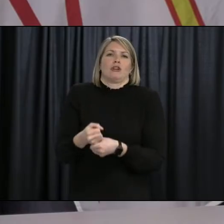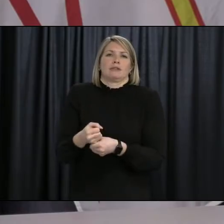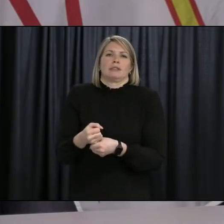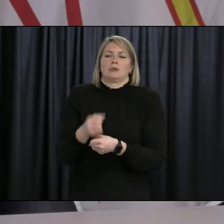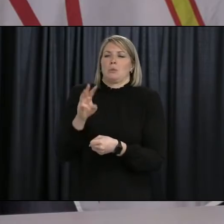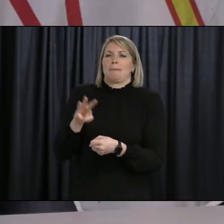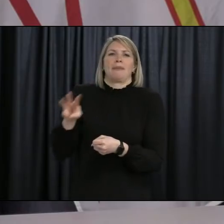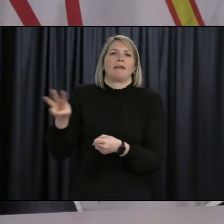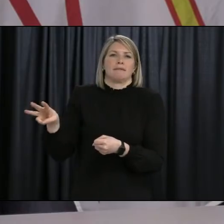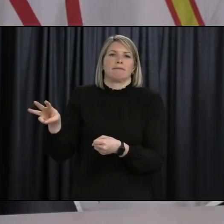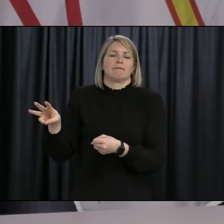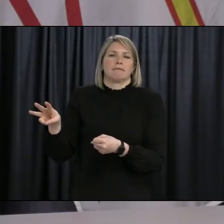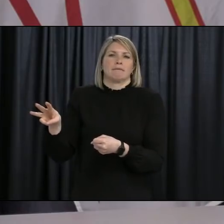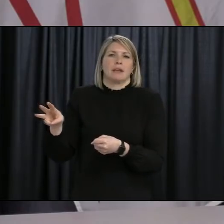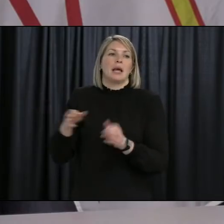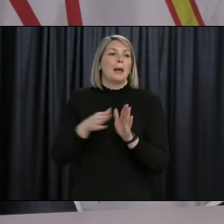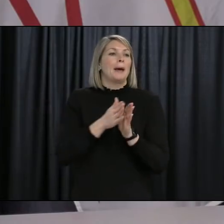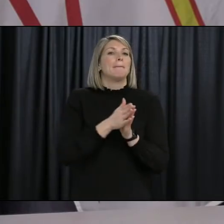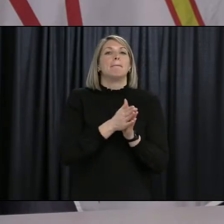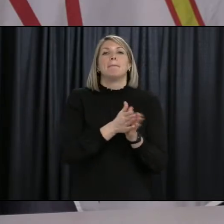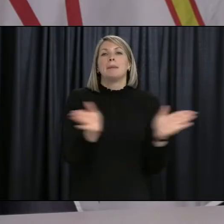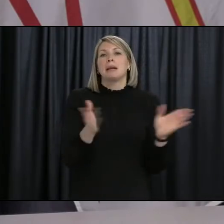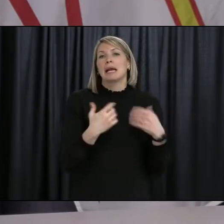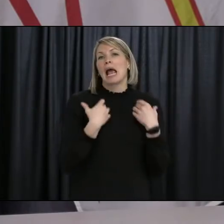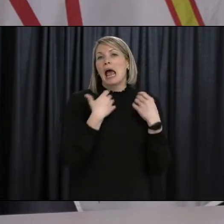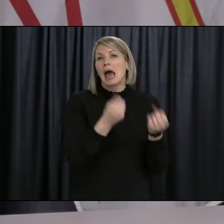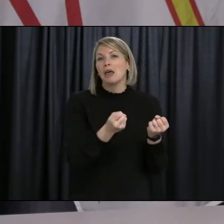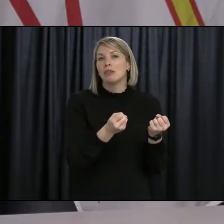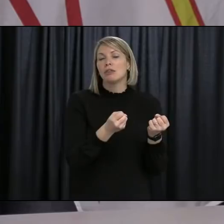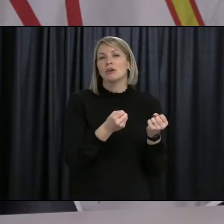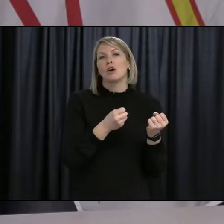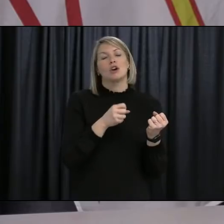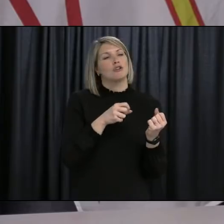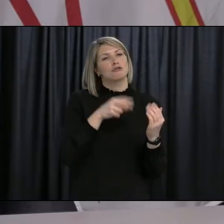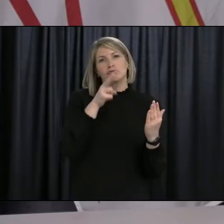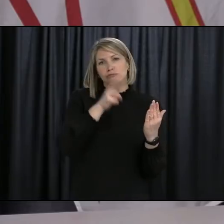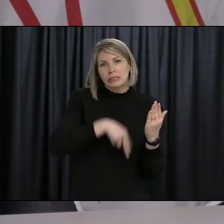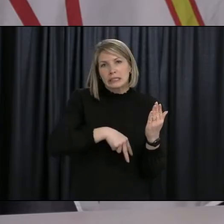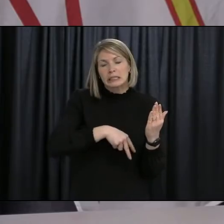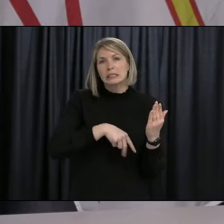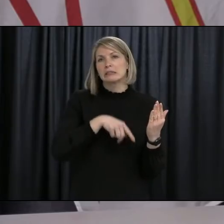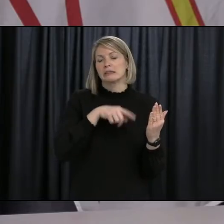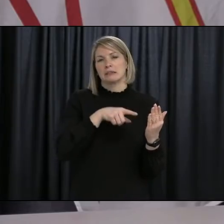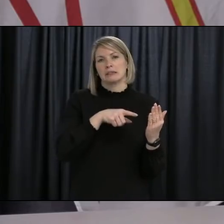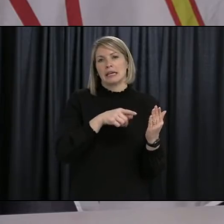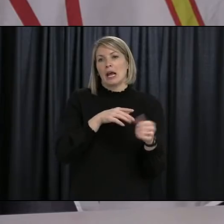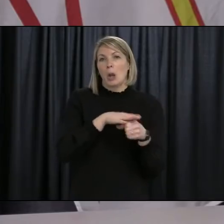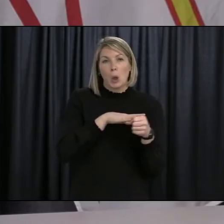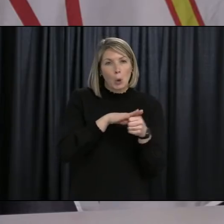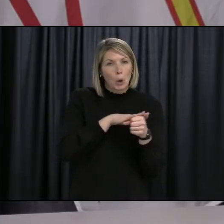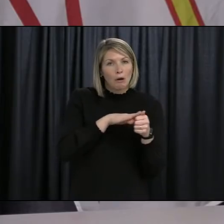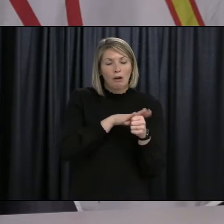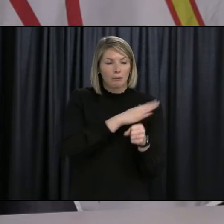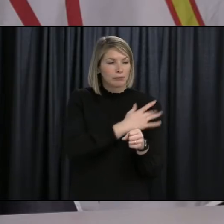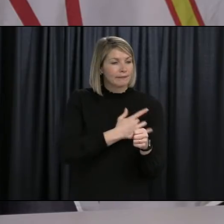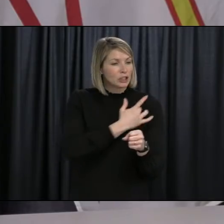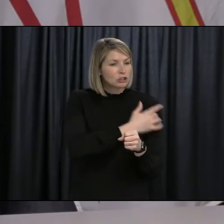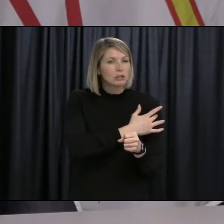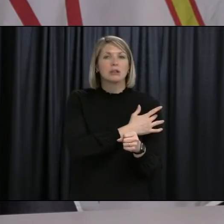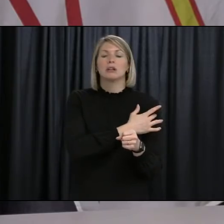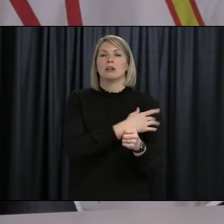And rely on public health, the Public Health Agency of Canada, the government, our government Newfoundland